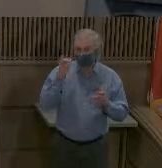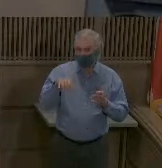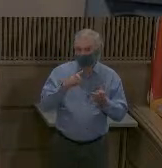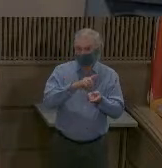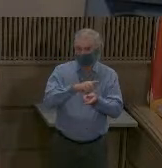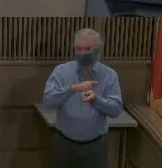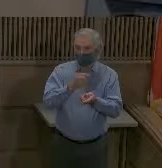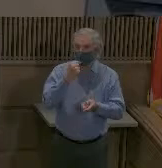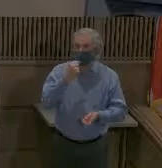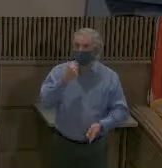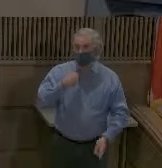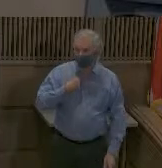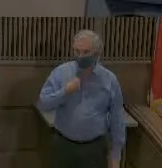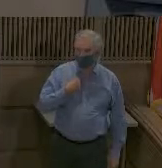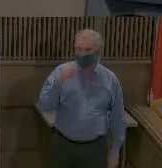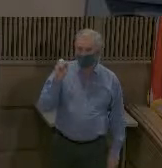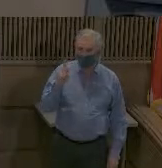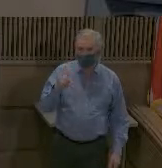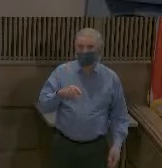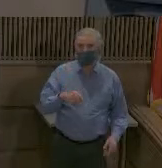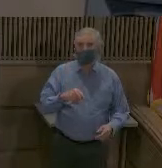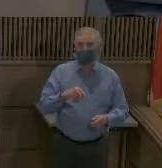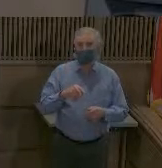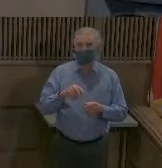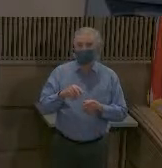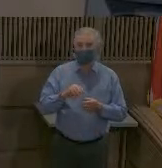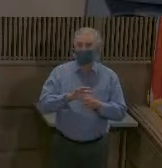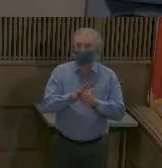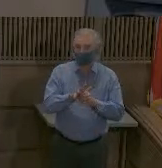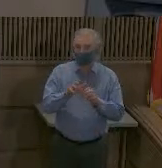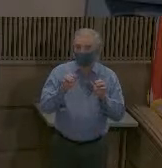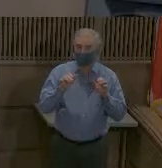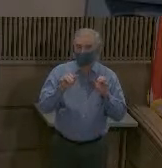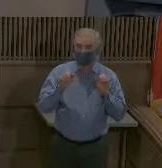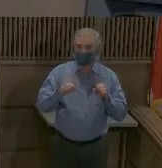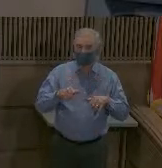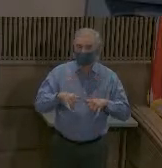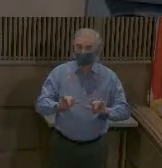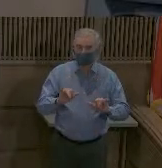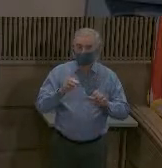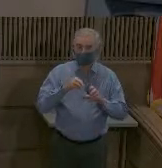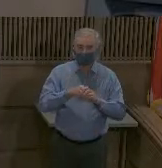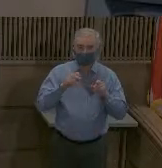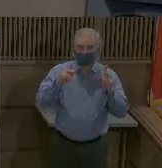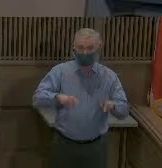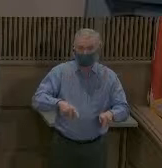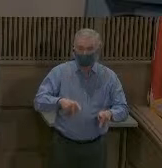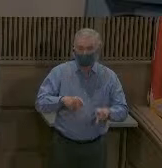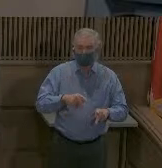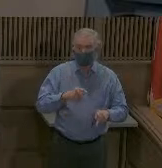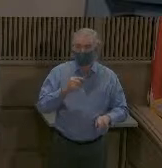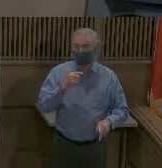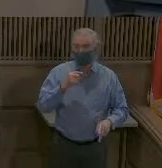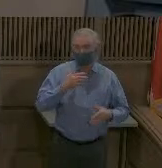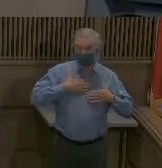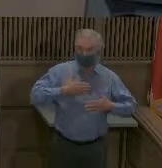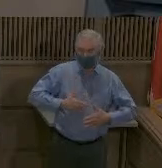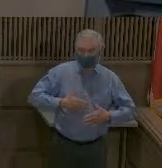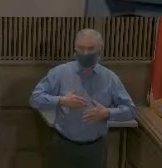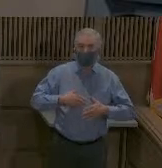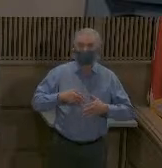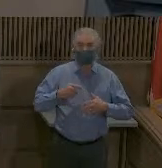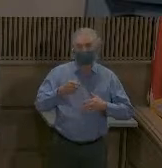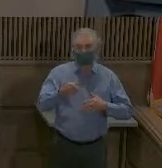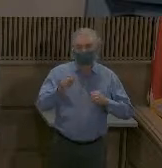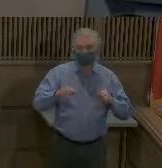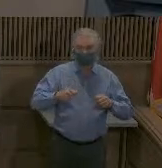telling me. The virus can still reside in your nasal passageways, and you can still reinfect